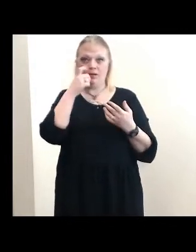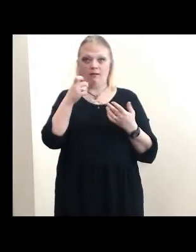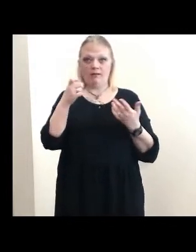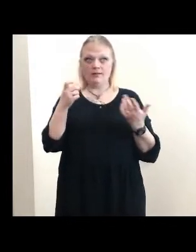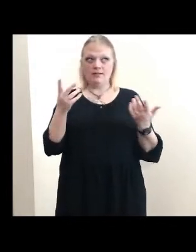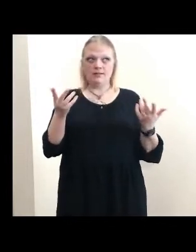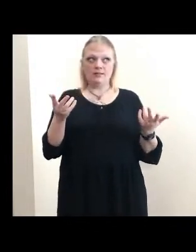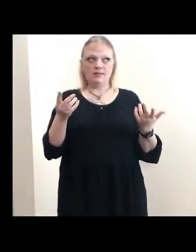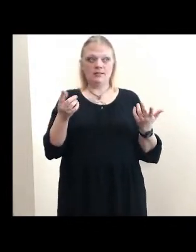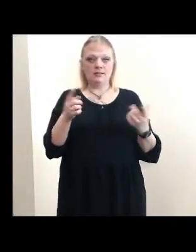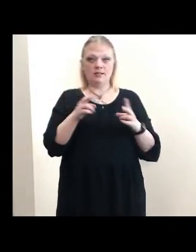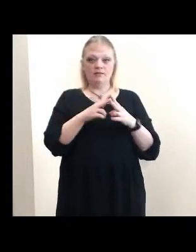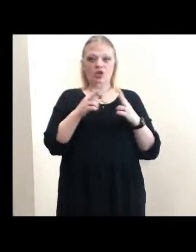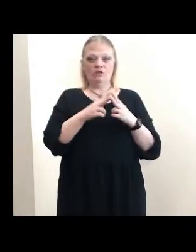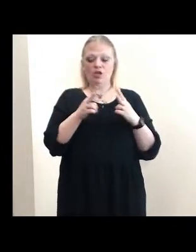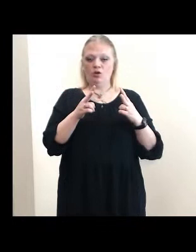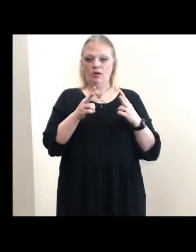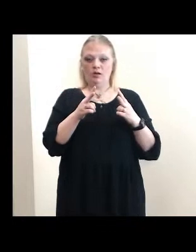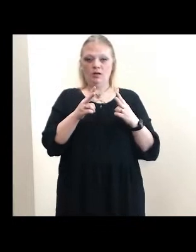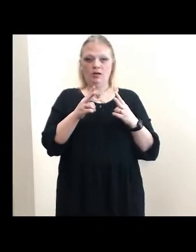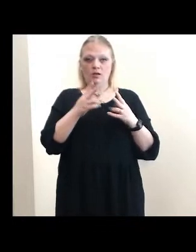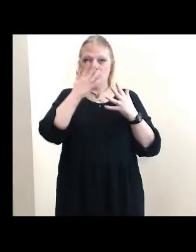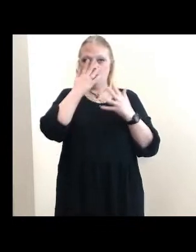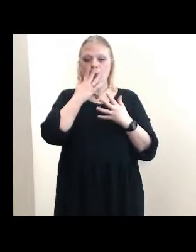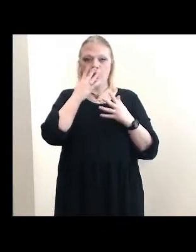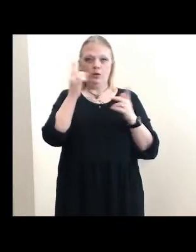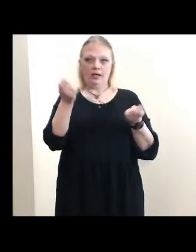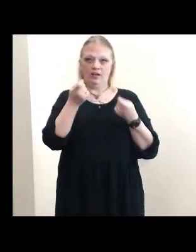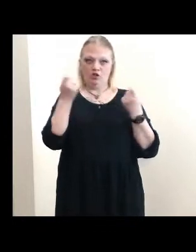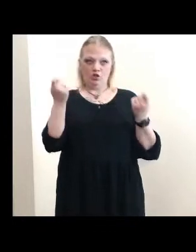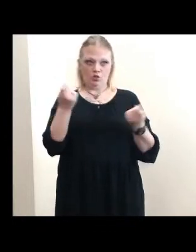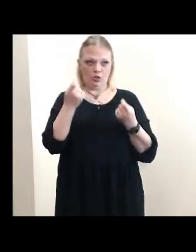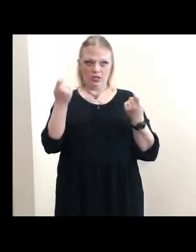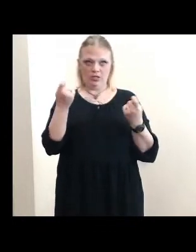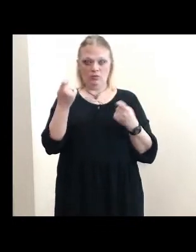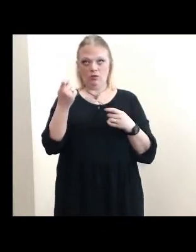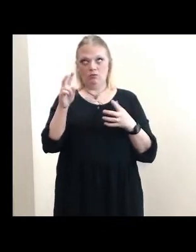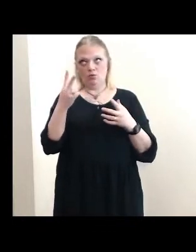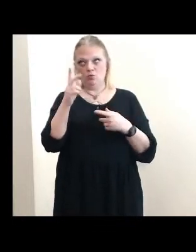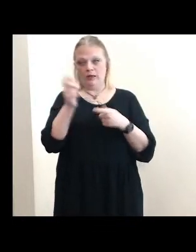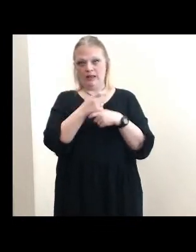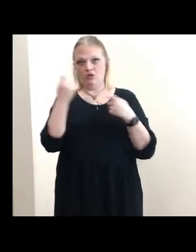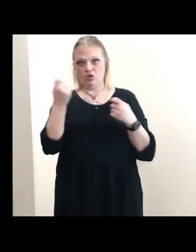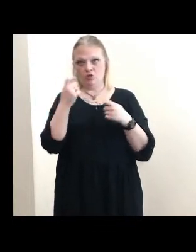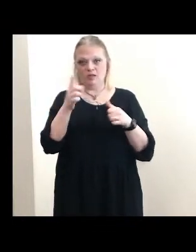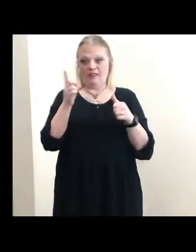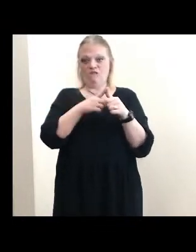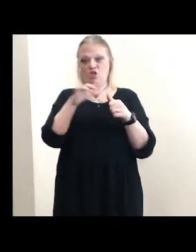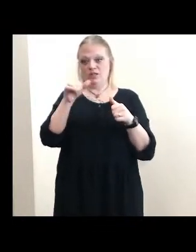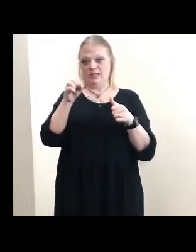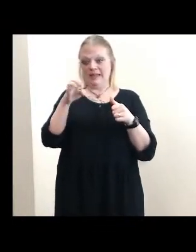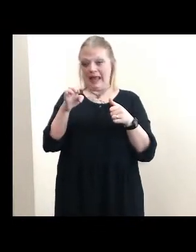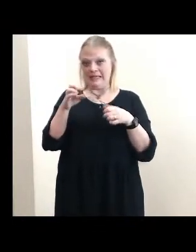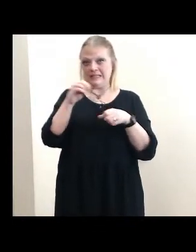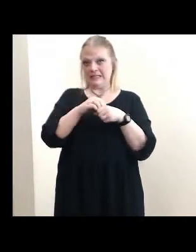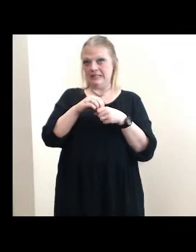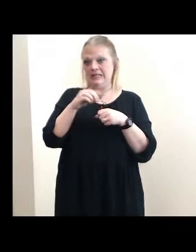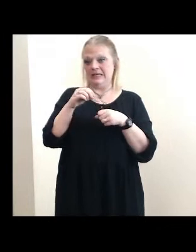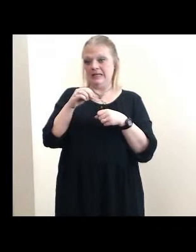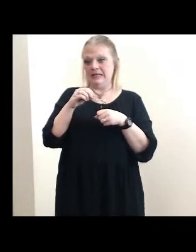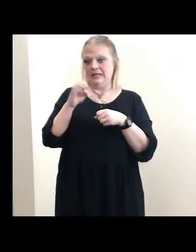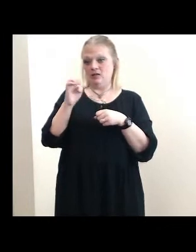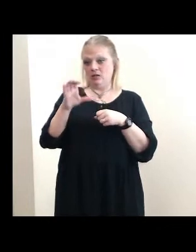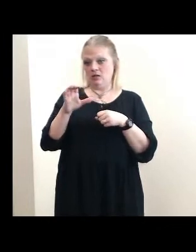a very solemn anniversary, which is two anniversaries, which is the first case in Erie County, March 15th